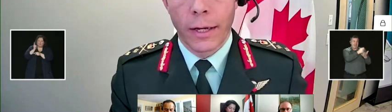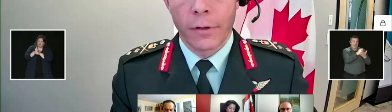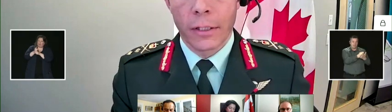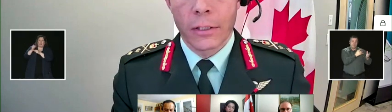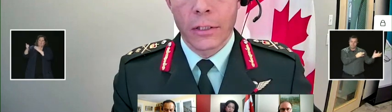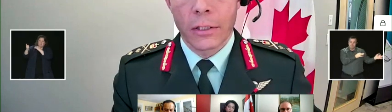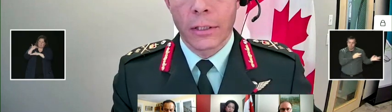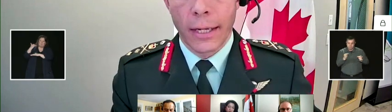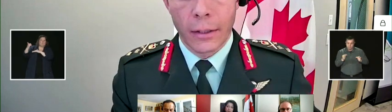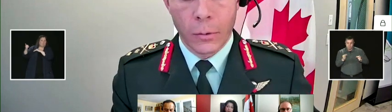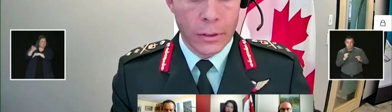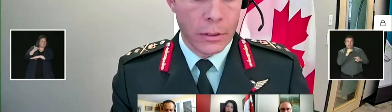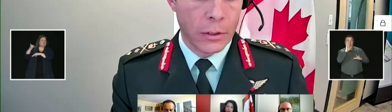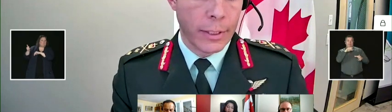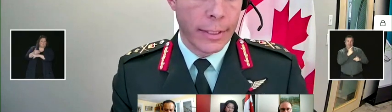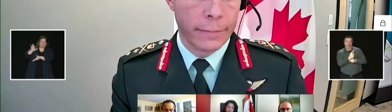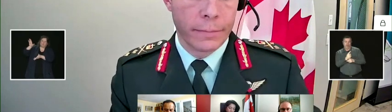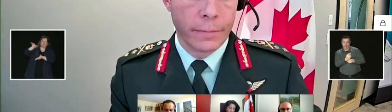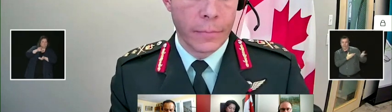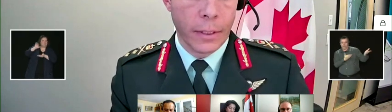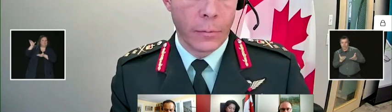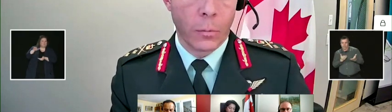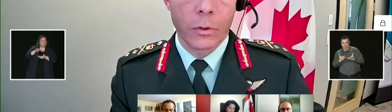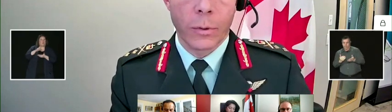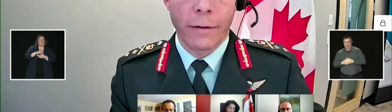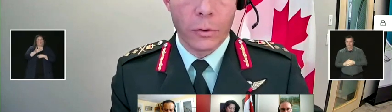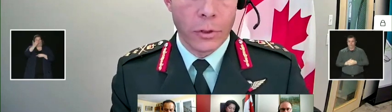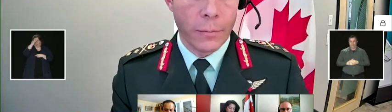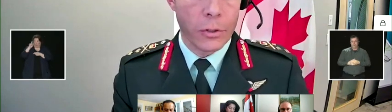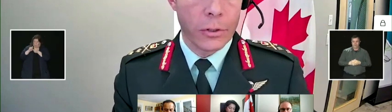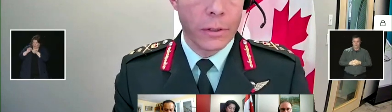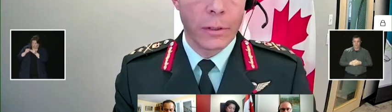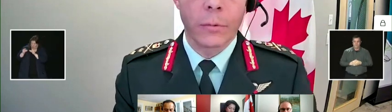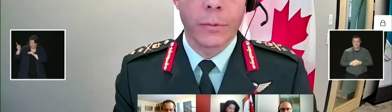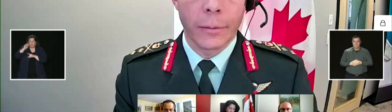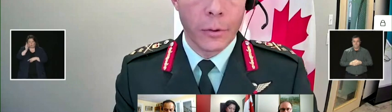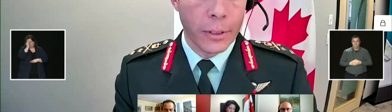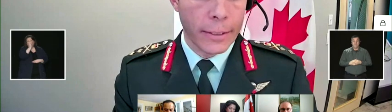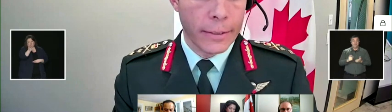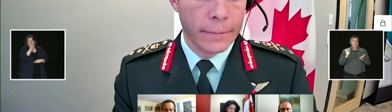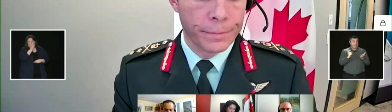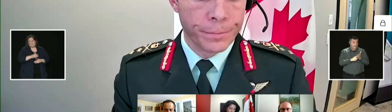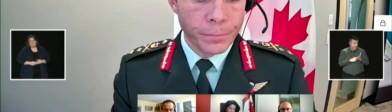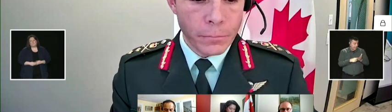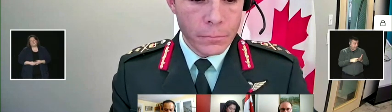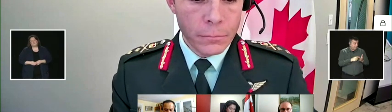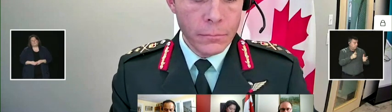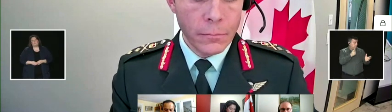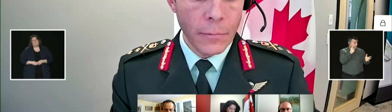ensuring that we have a consistent and adequate supply. And once we have those numbers, they will be communicated.